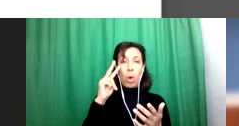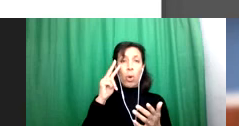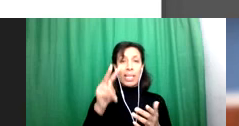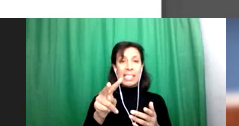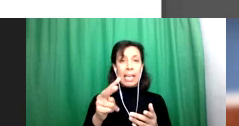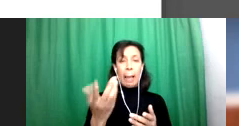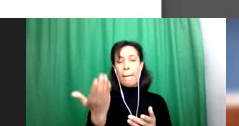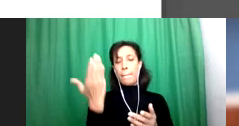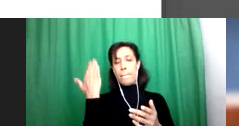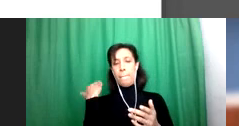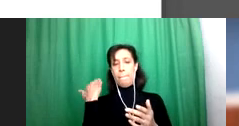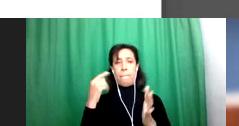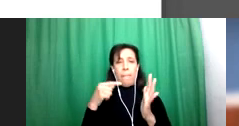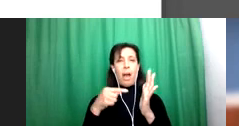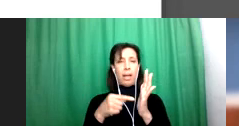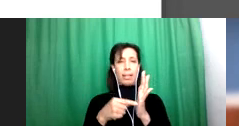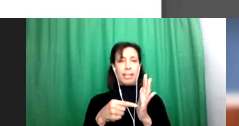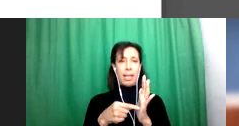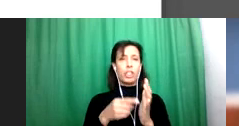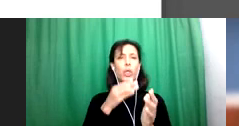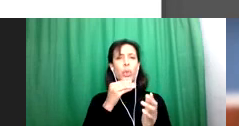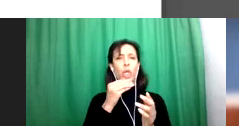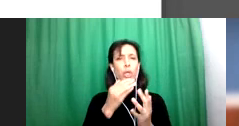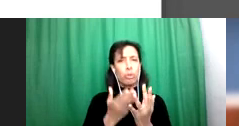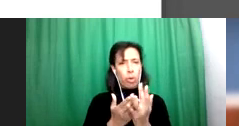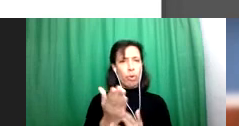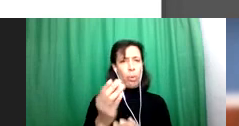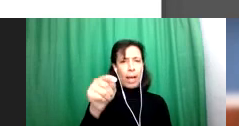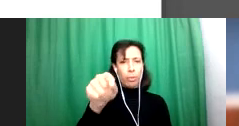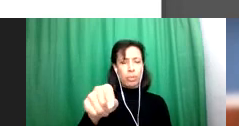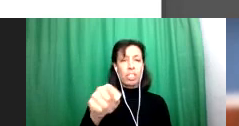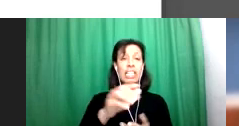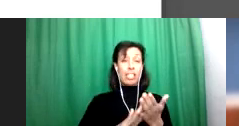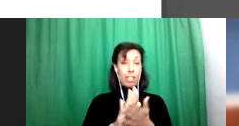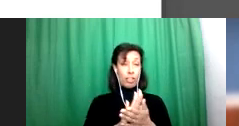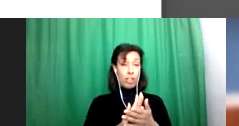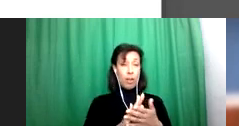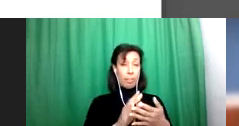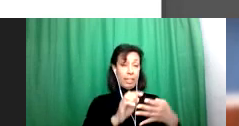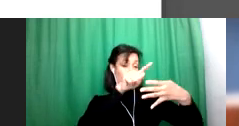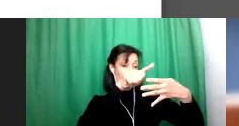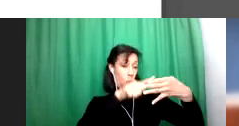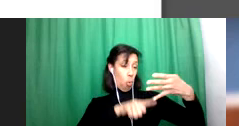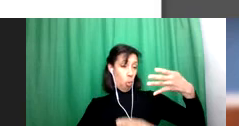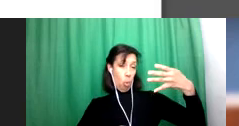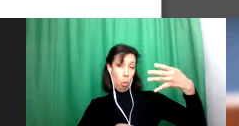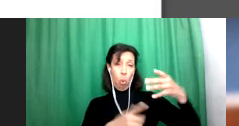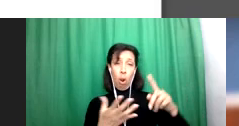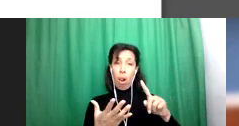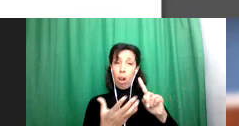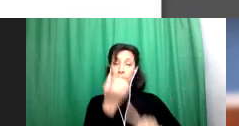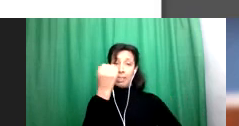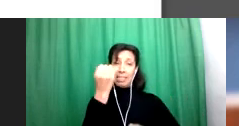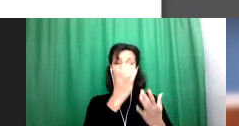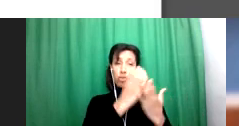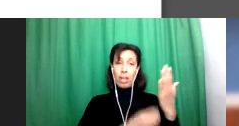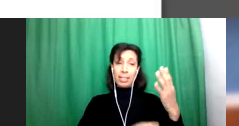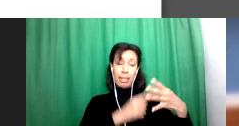So for me, that pupil has met all of the success criteria.